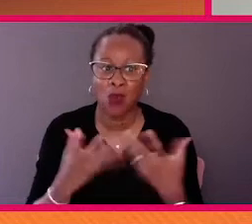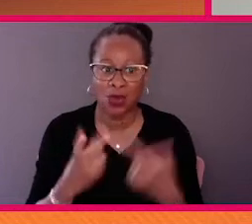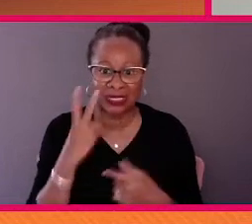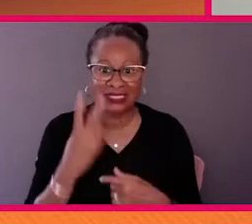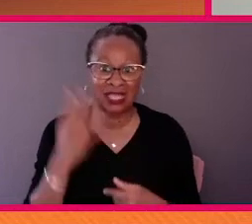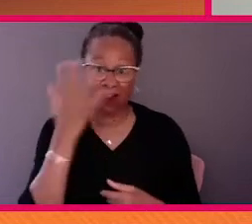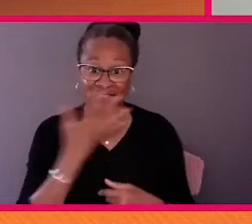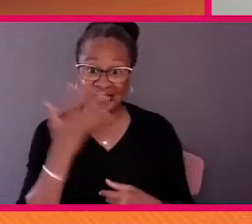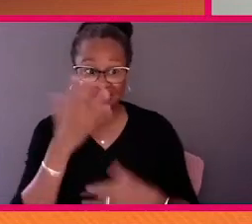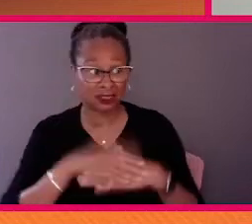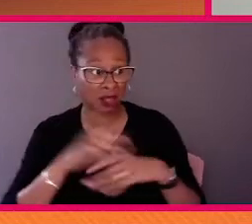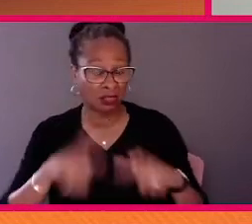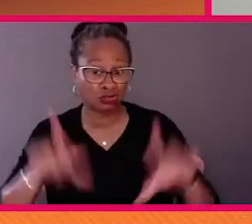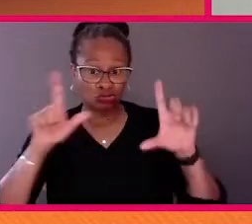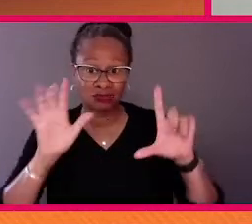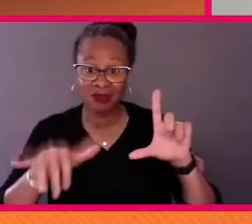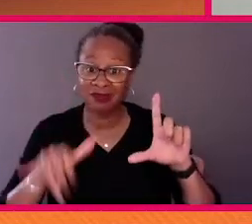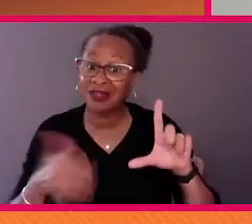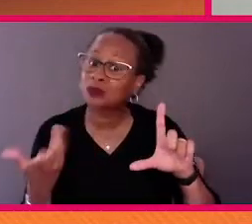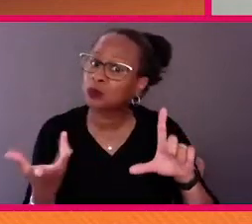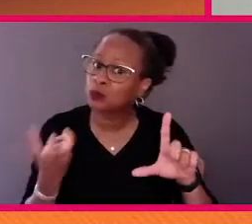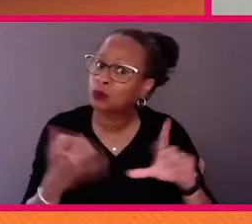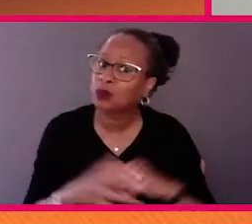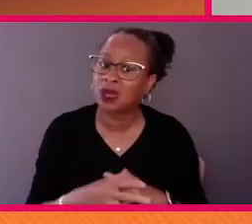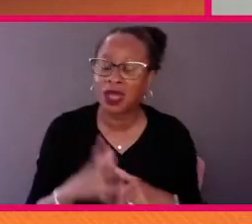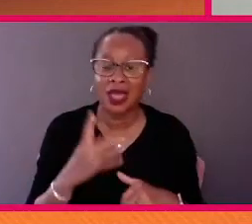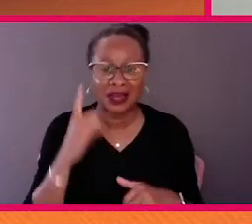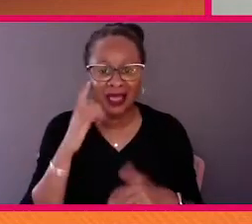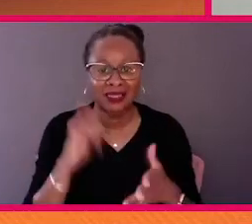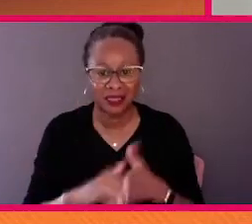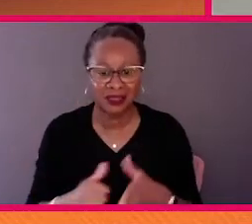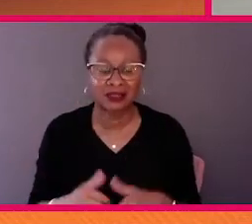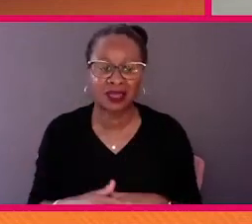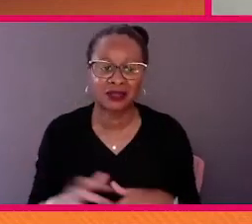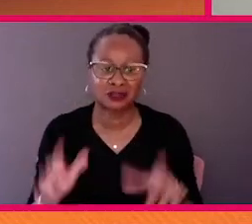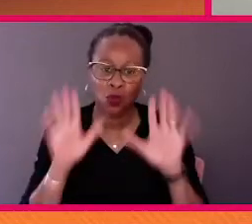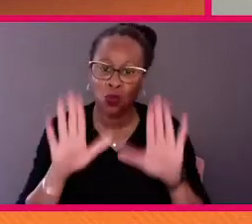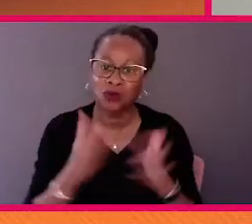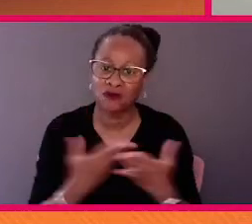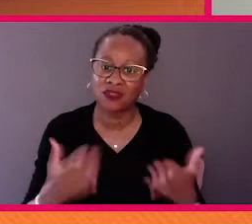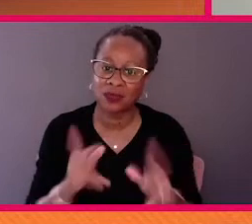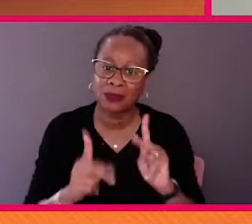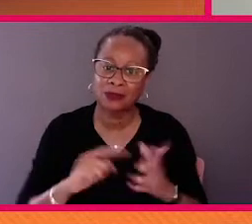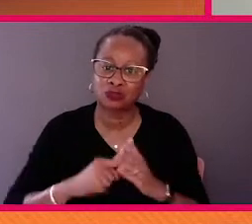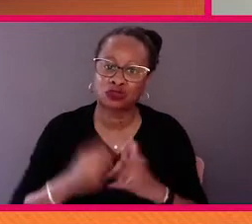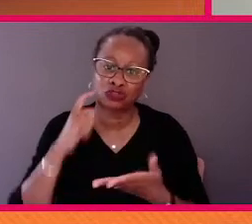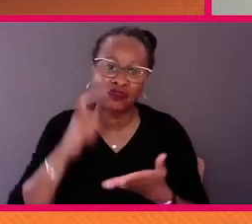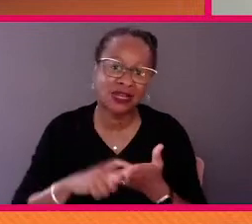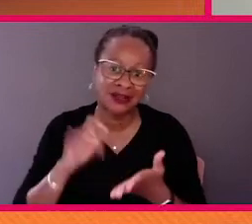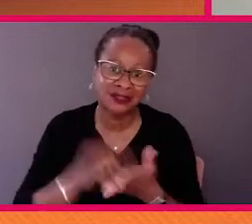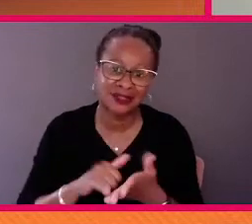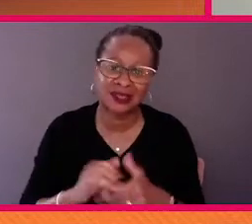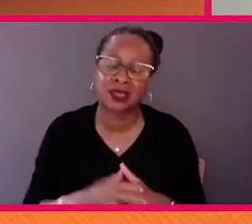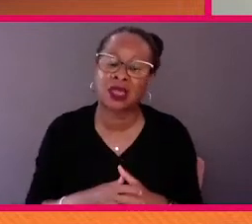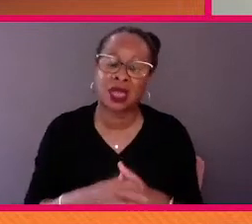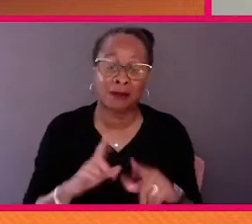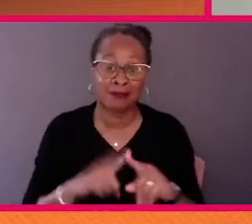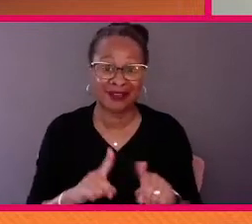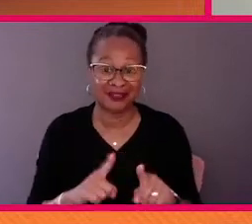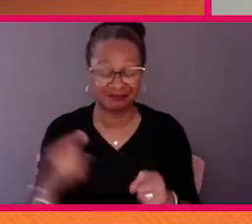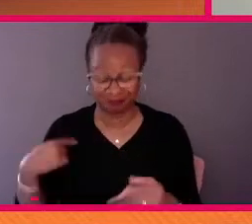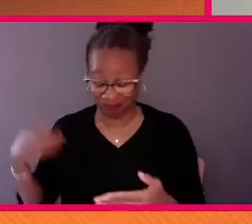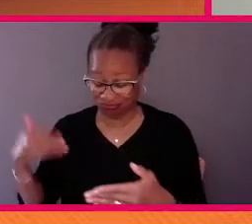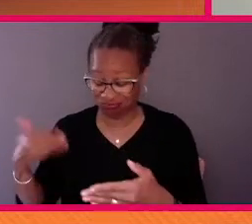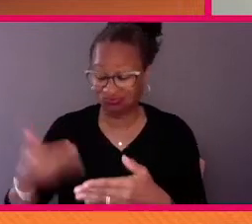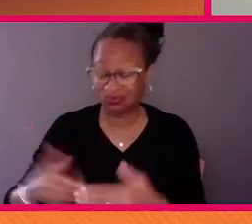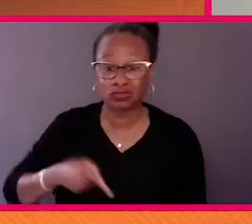in. And I think that's it's a great thing that people are starting to recognize that, but it's been a struggle over the